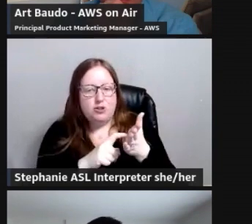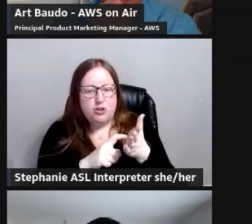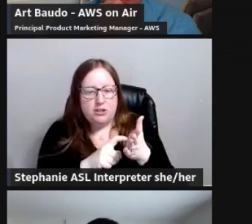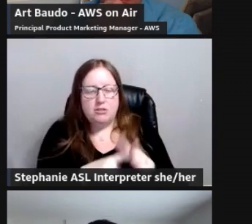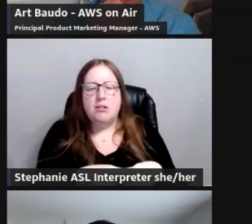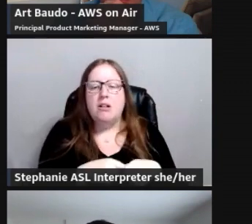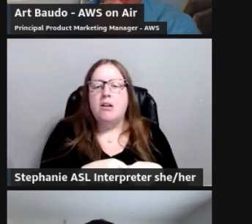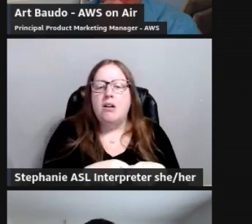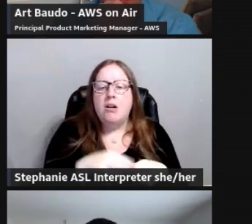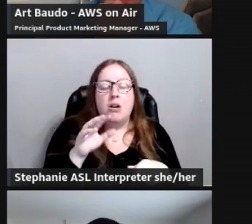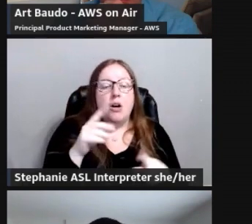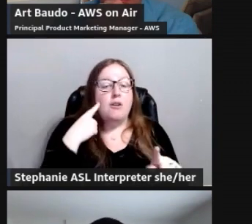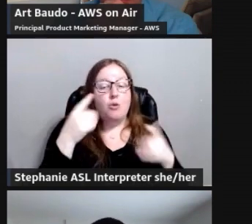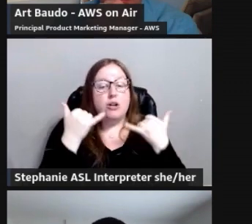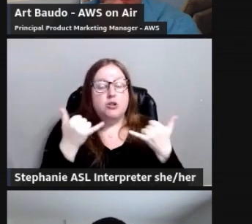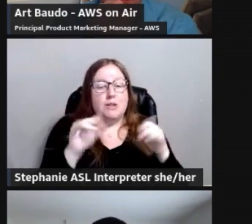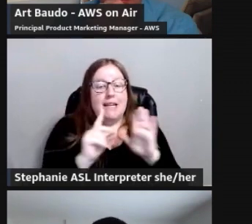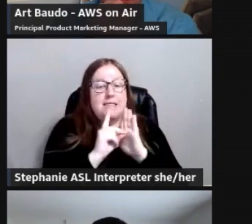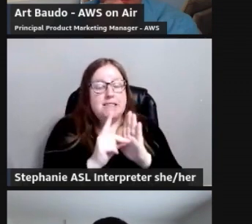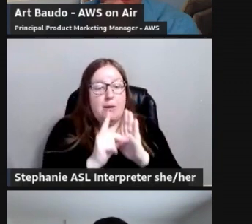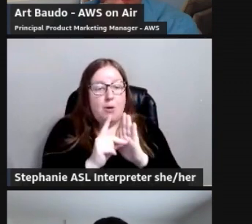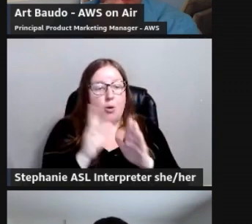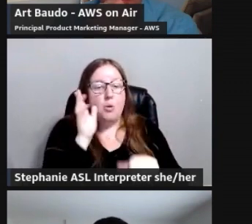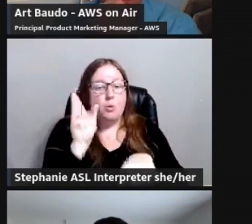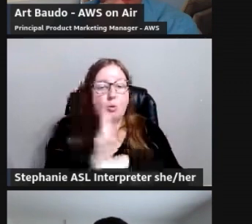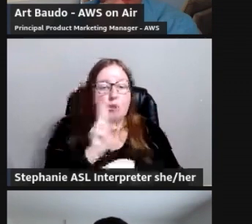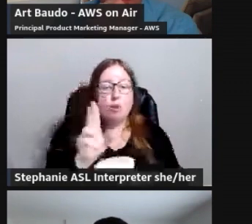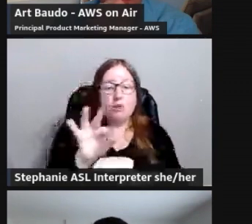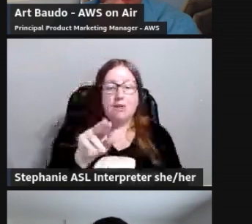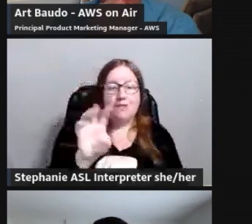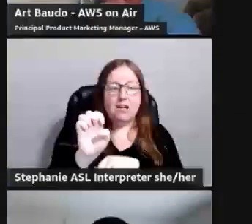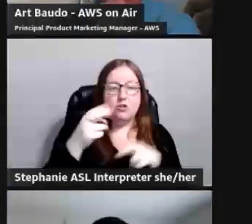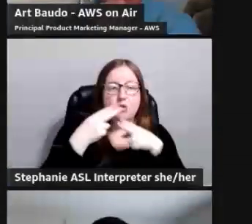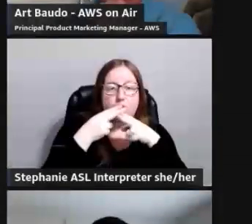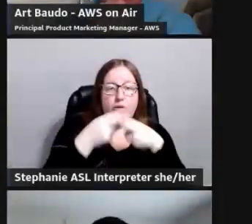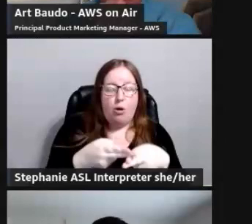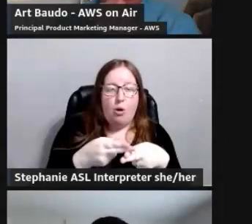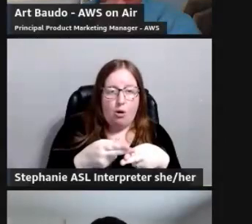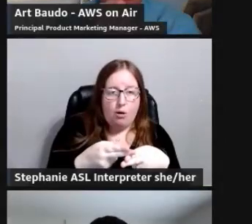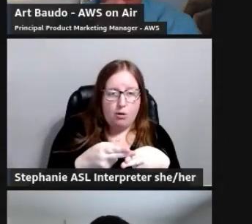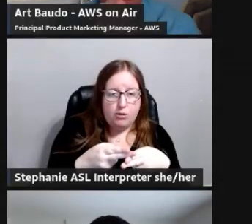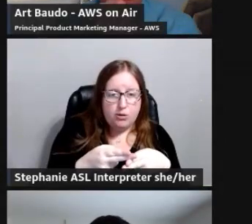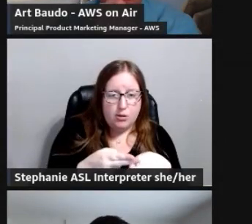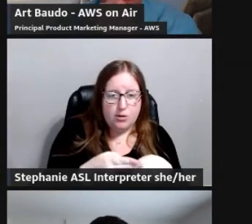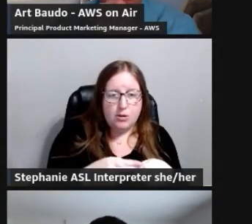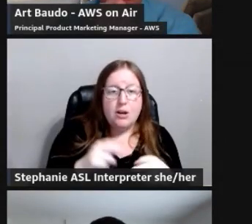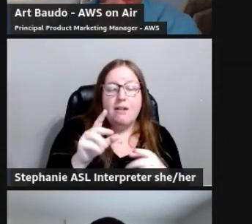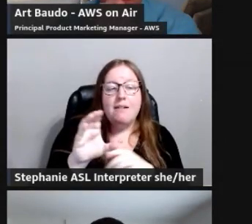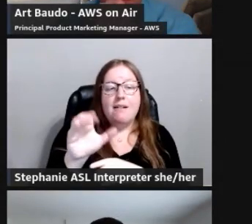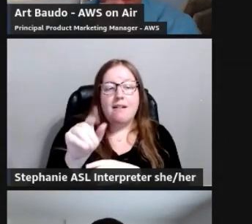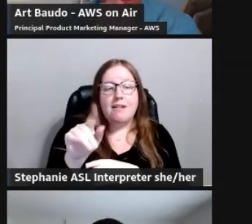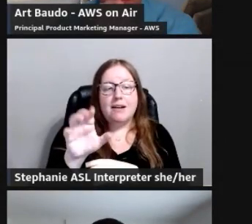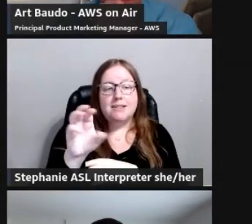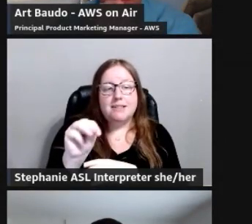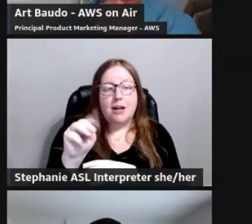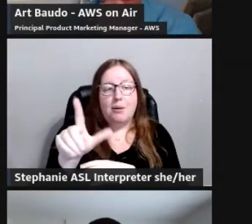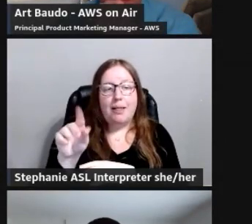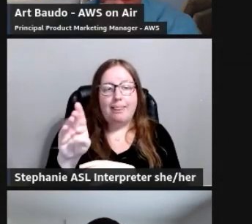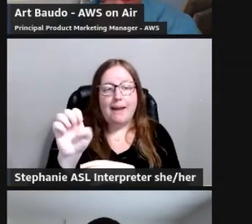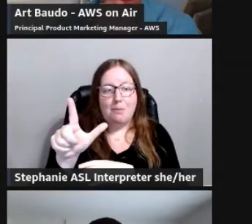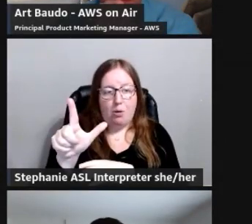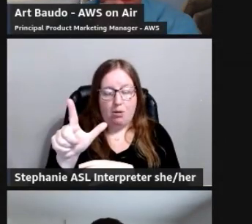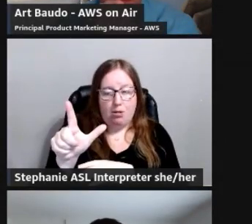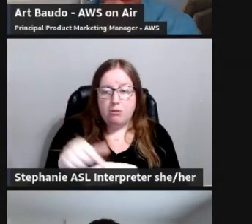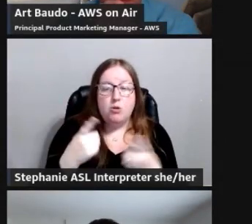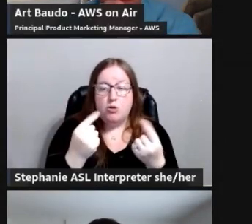training. But for today's demo, we're going to use a feature called custom labels. So with custom labels, what